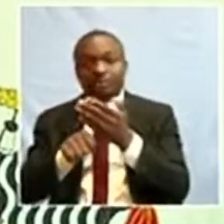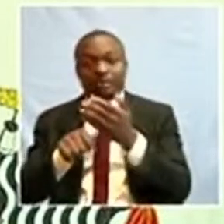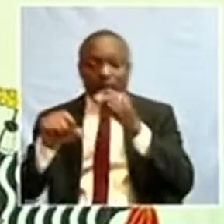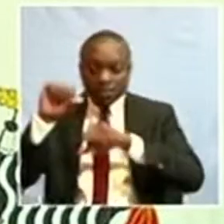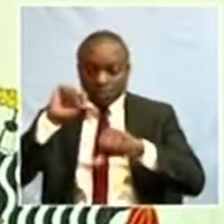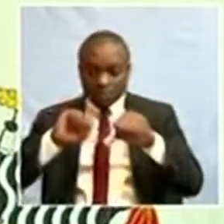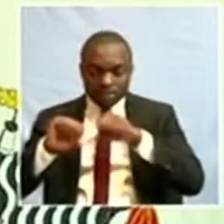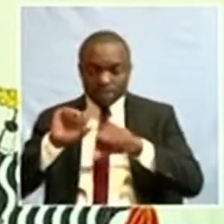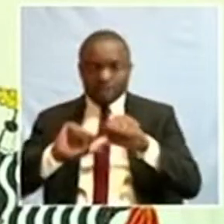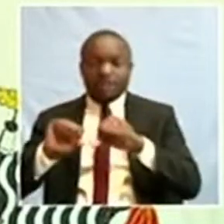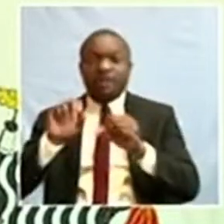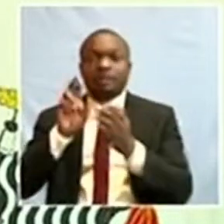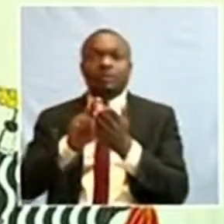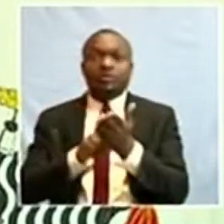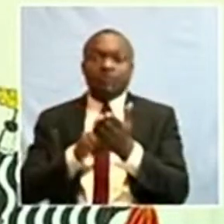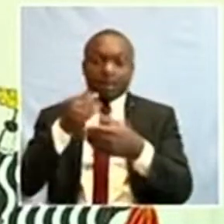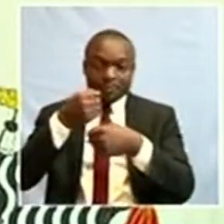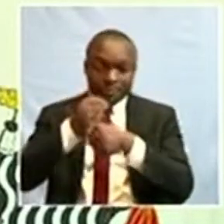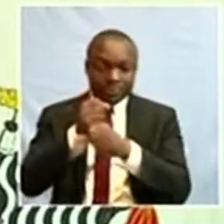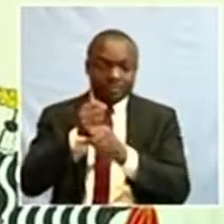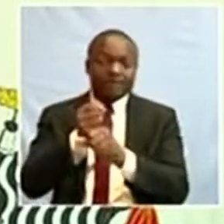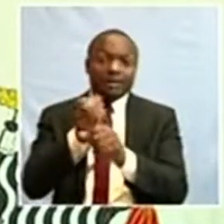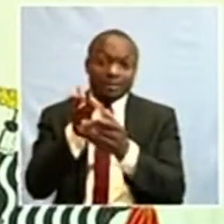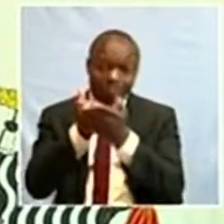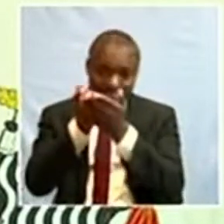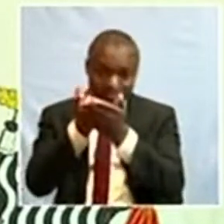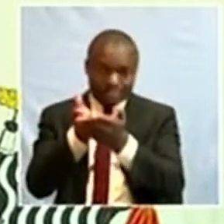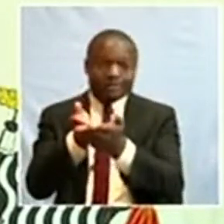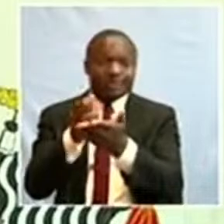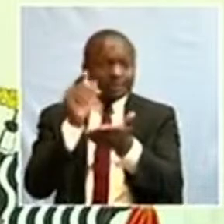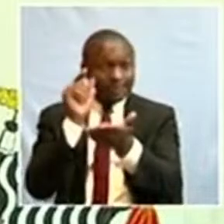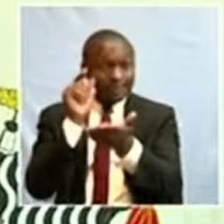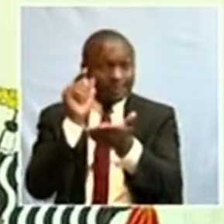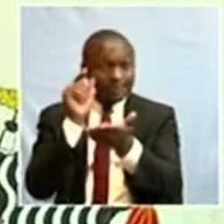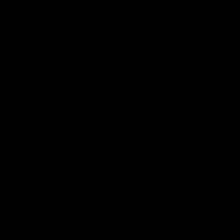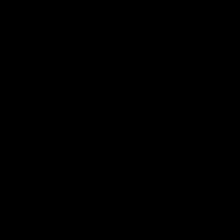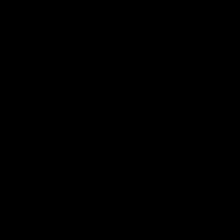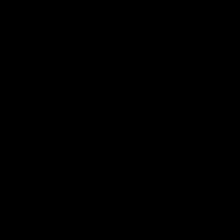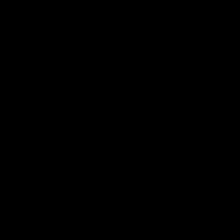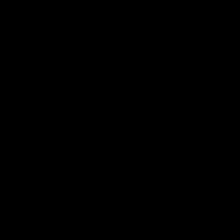reports are produced. And at this stage, that is where the